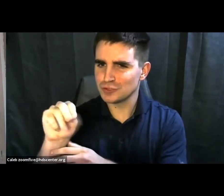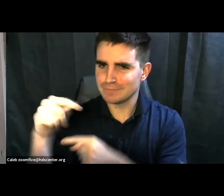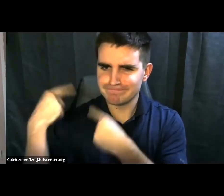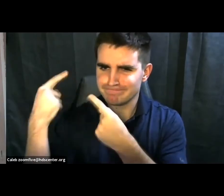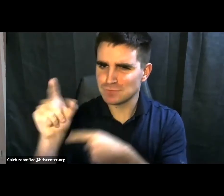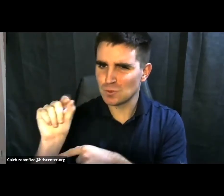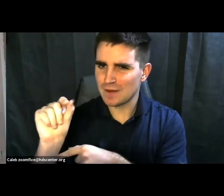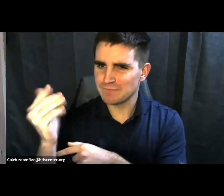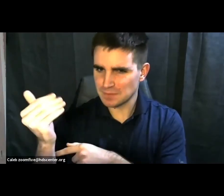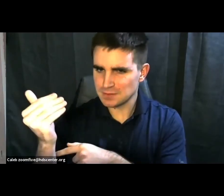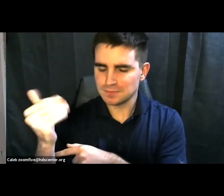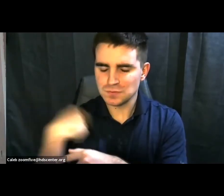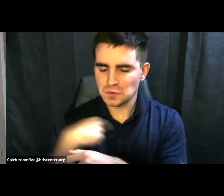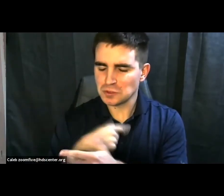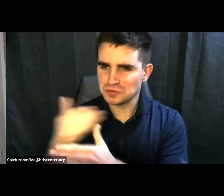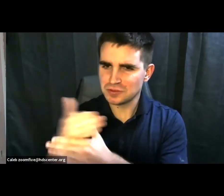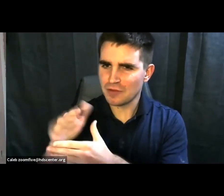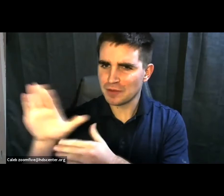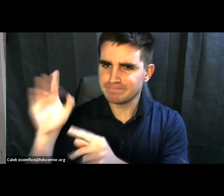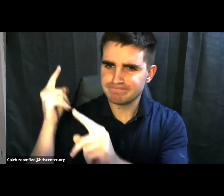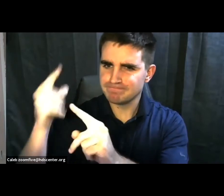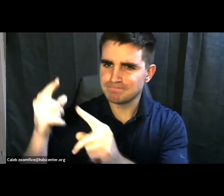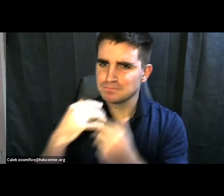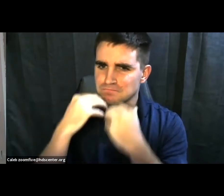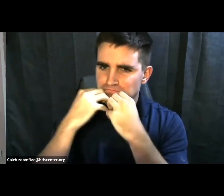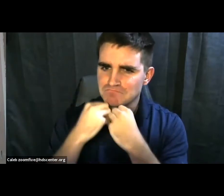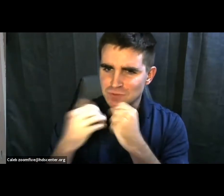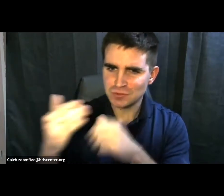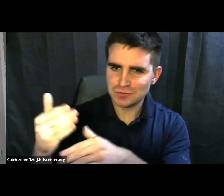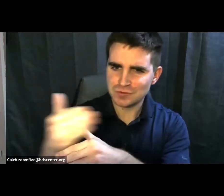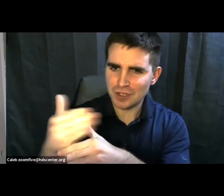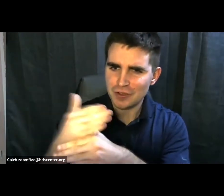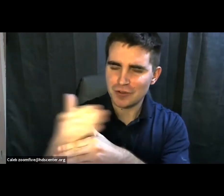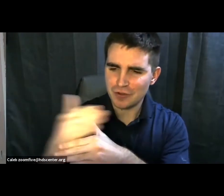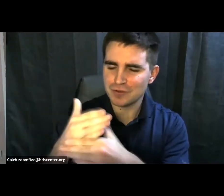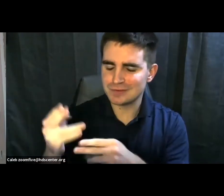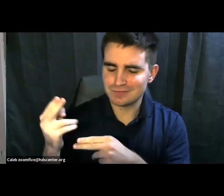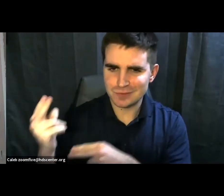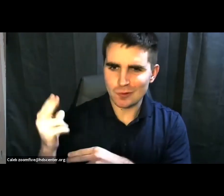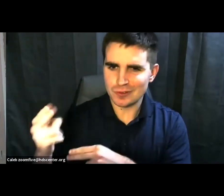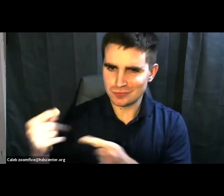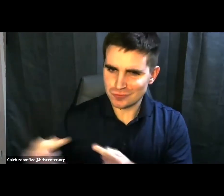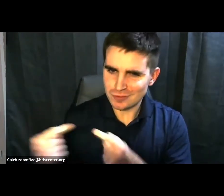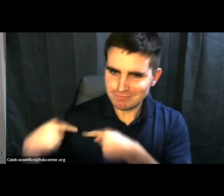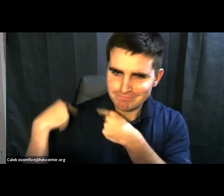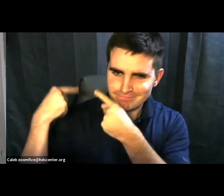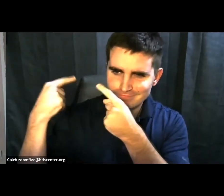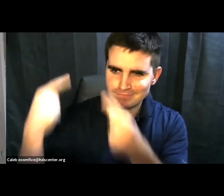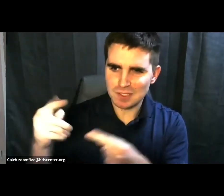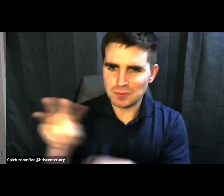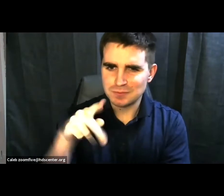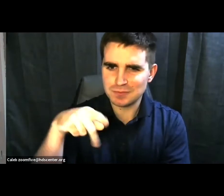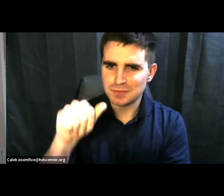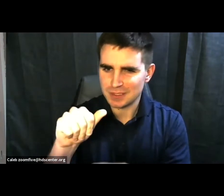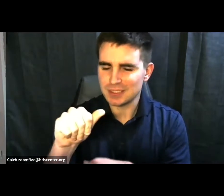in the organization's mission to preserve and share the historic struggles of Western Pennsylvanians with disabilities to attain